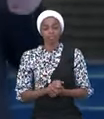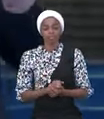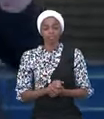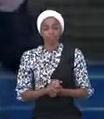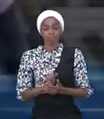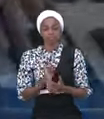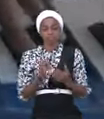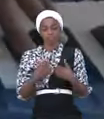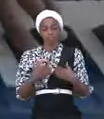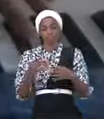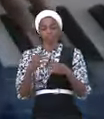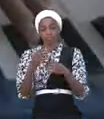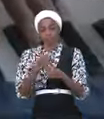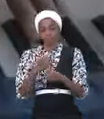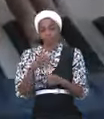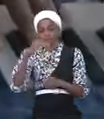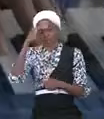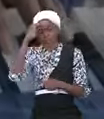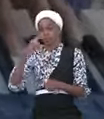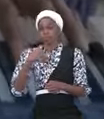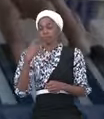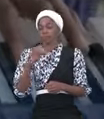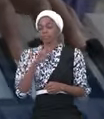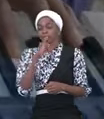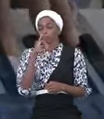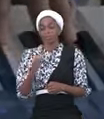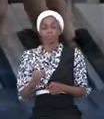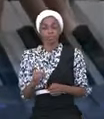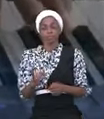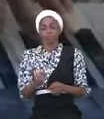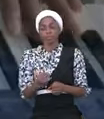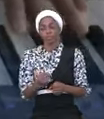I've got a man who is lenient,